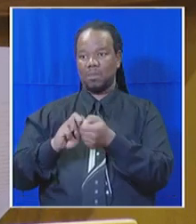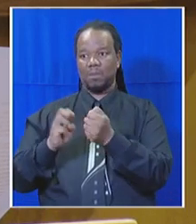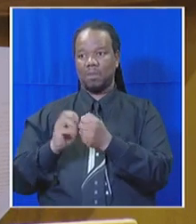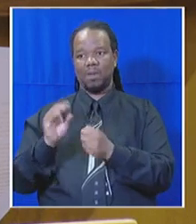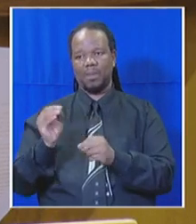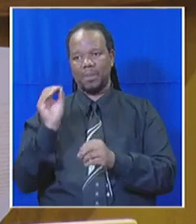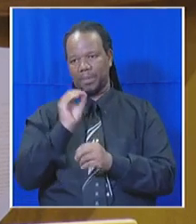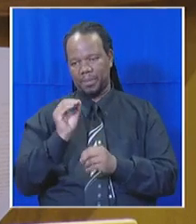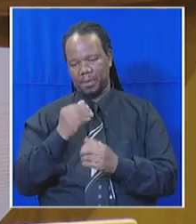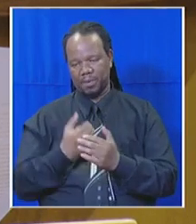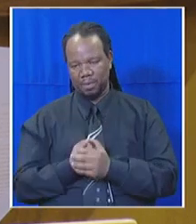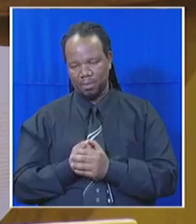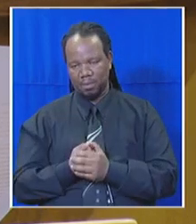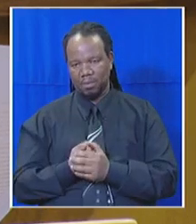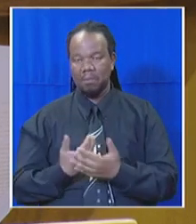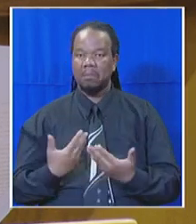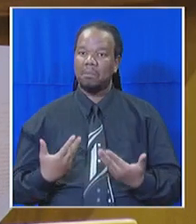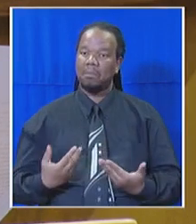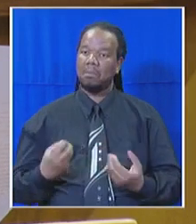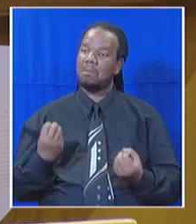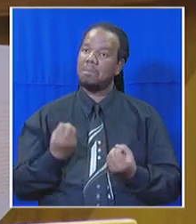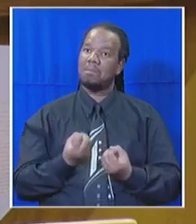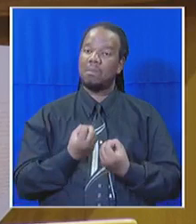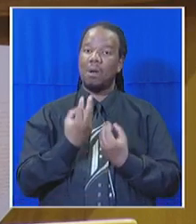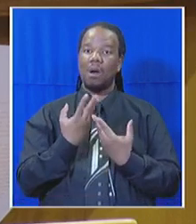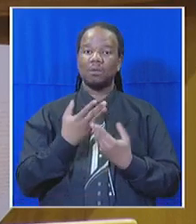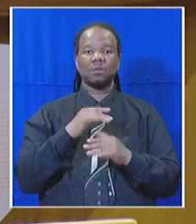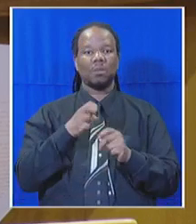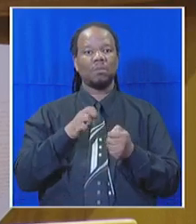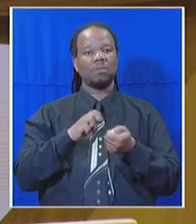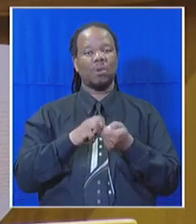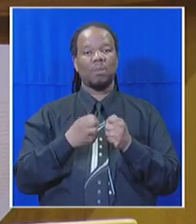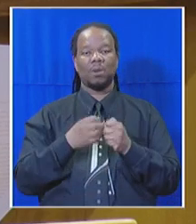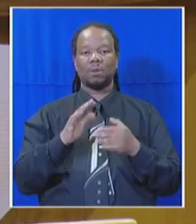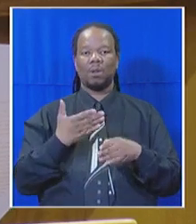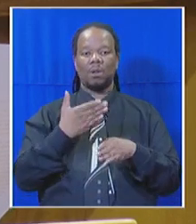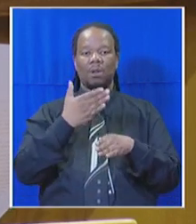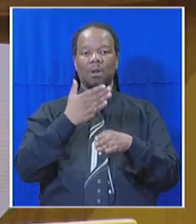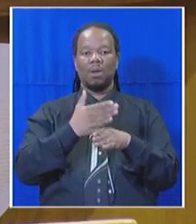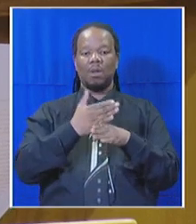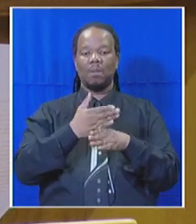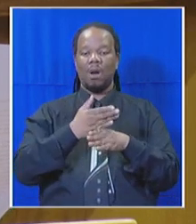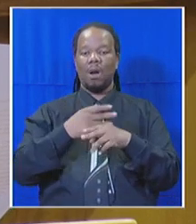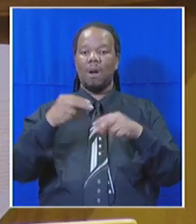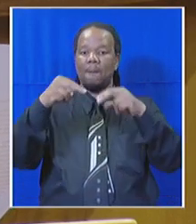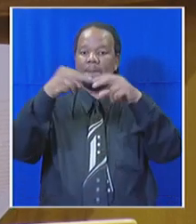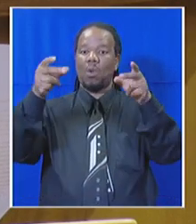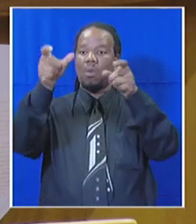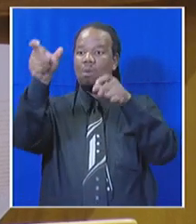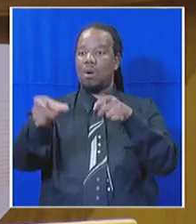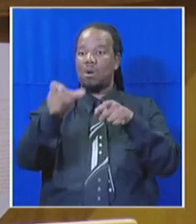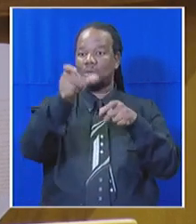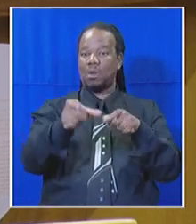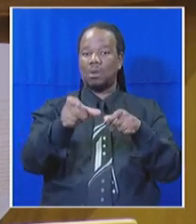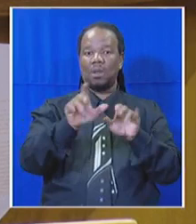It is no surprise that fight against labour brokers is now left in the hands of the students, fighting for the better